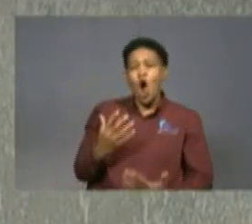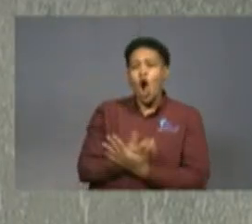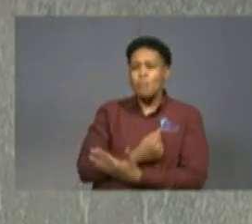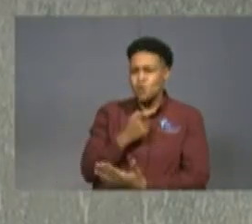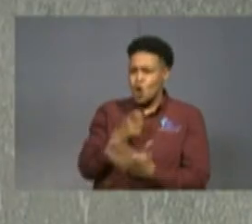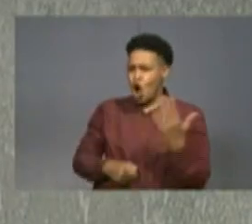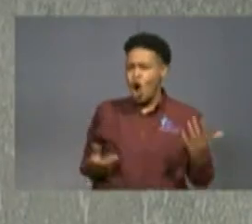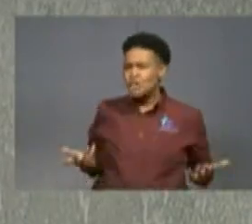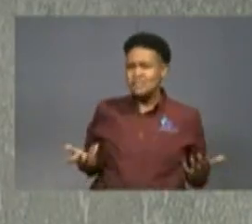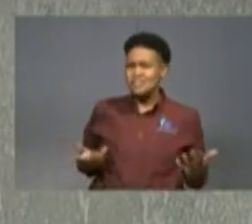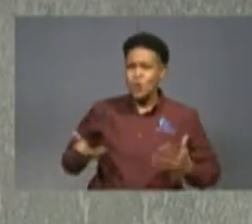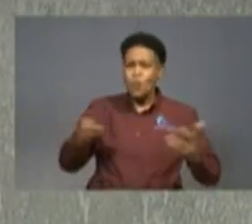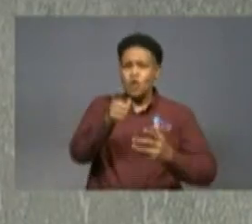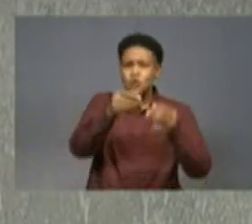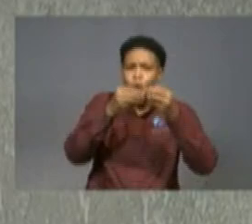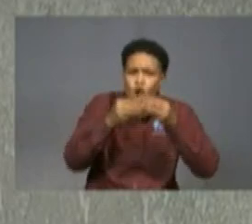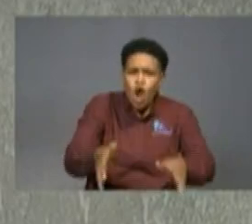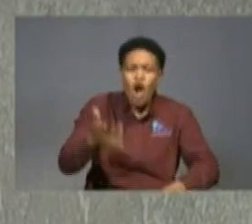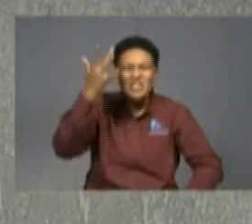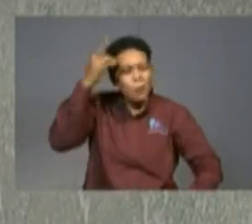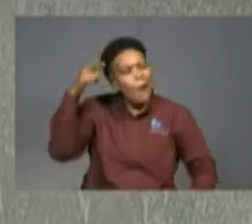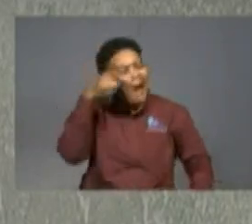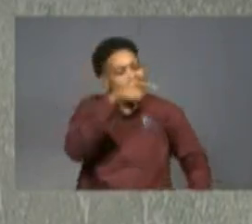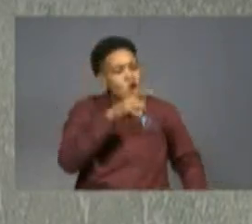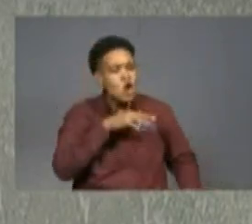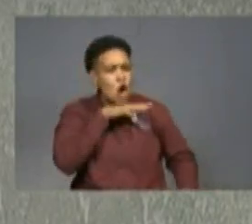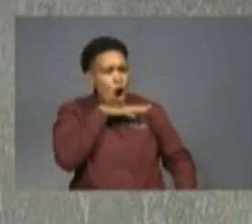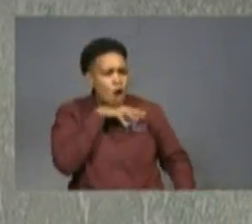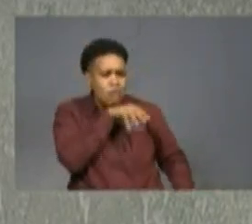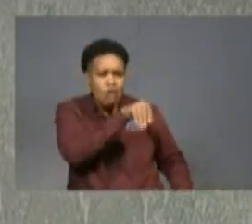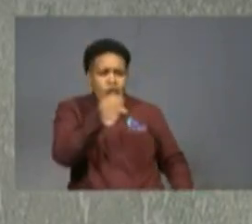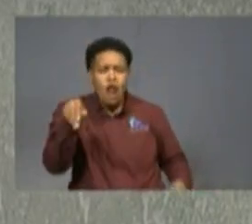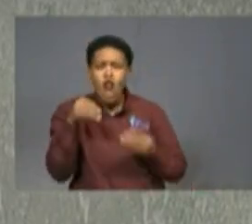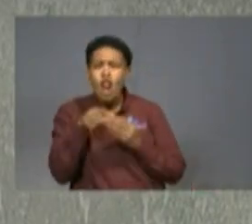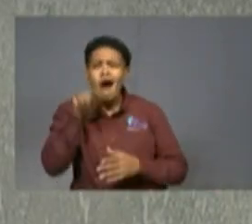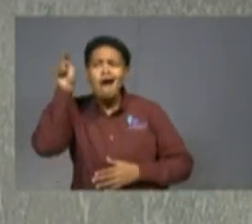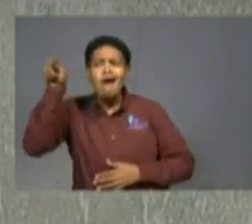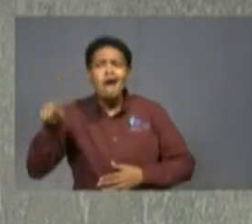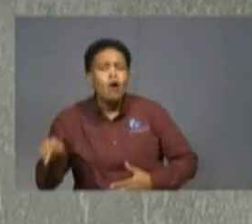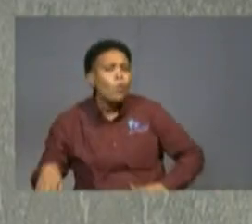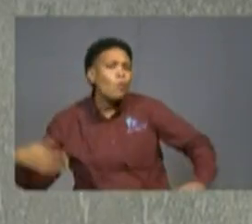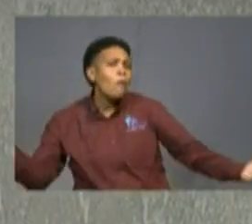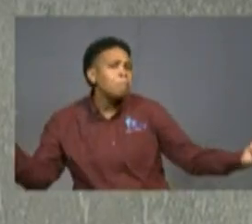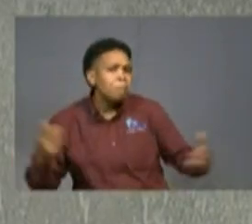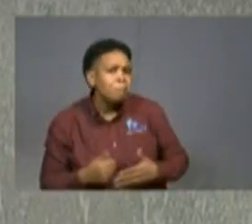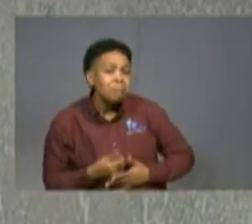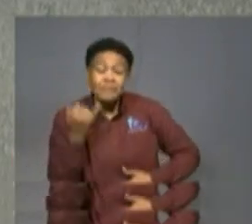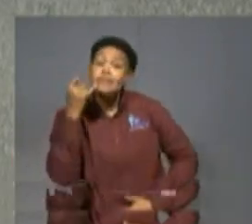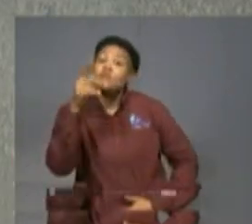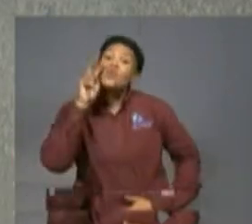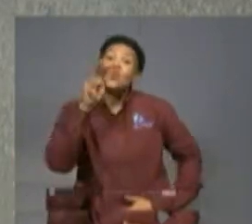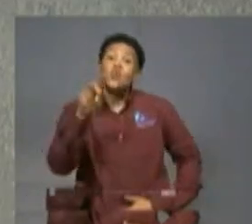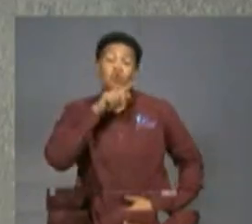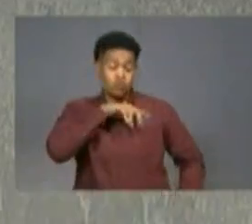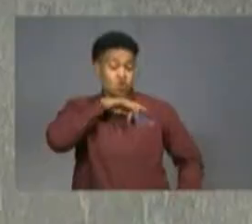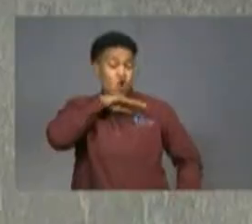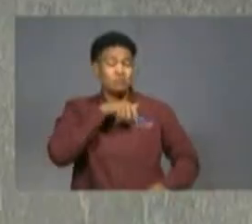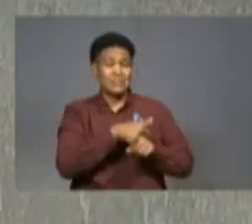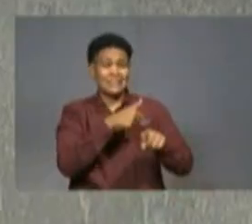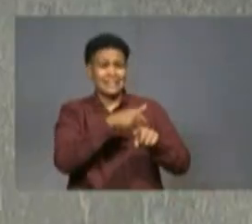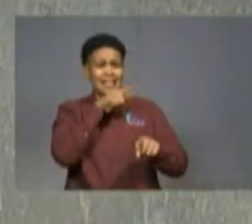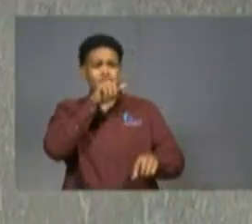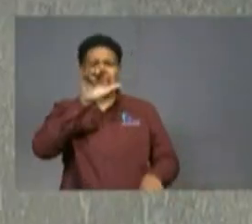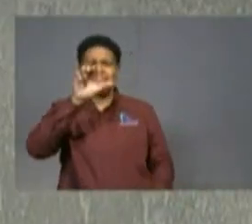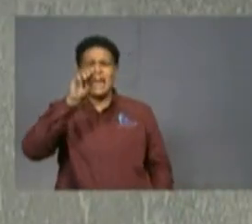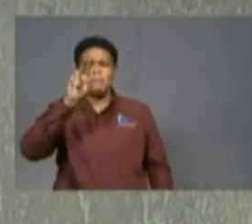is it that you lost because of the corrupt way in which funds were used? If you look at the corruption that was at